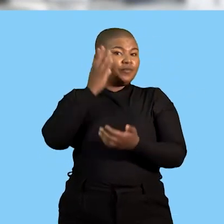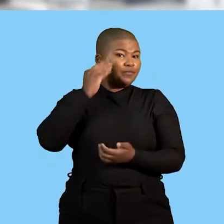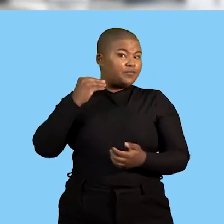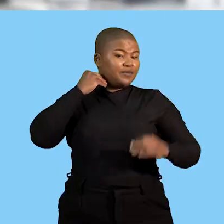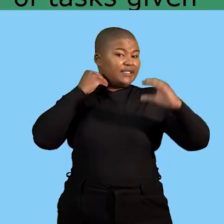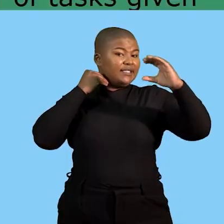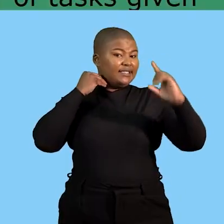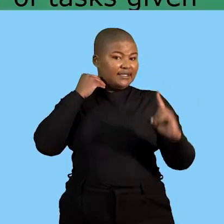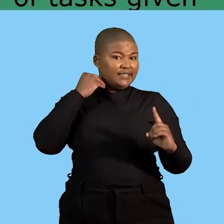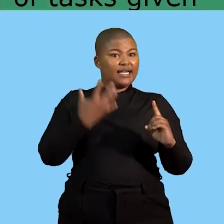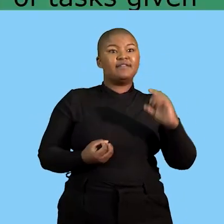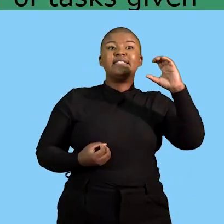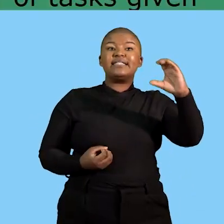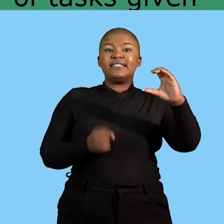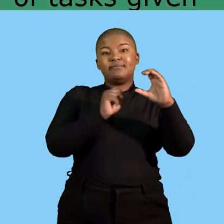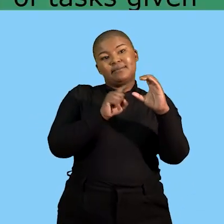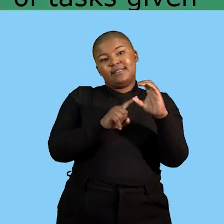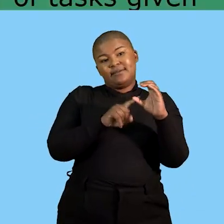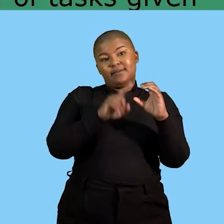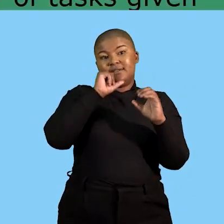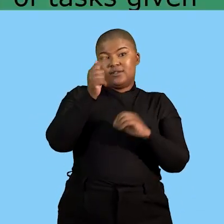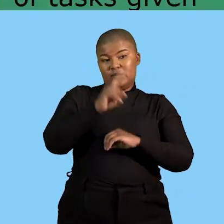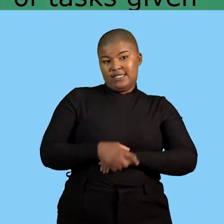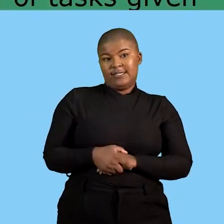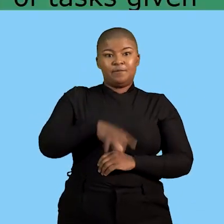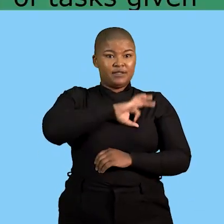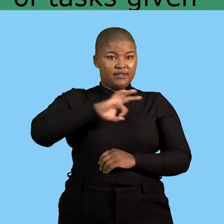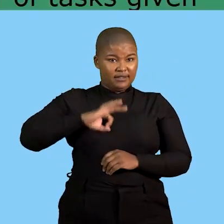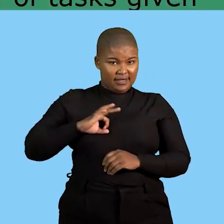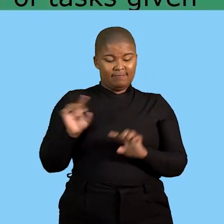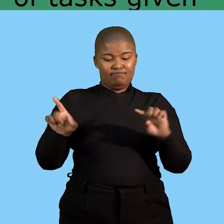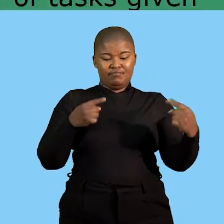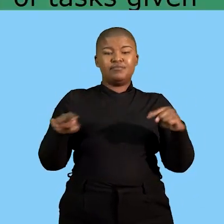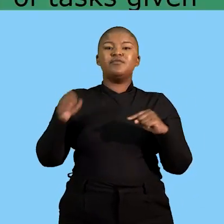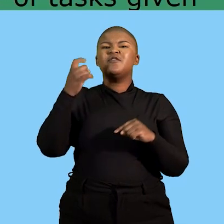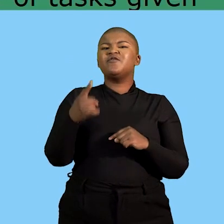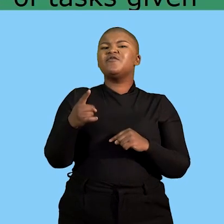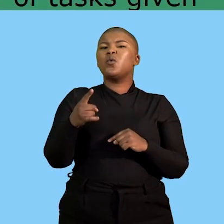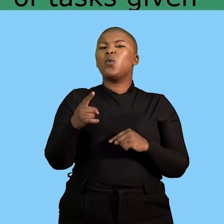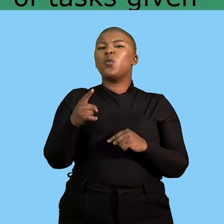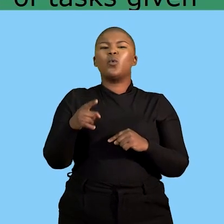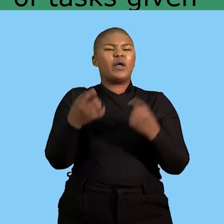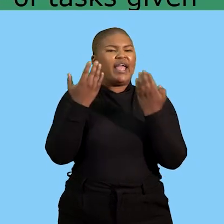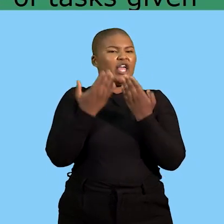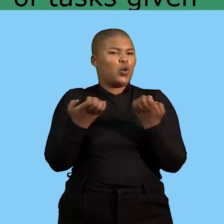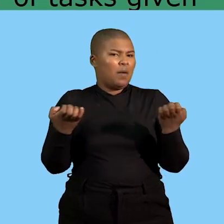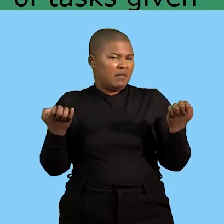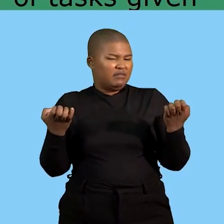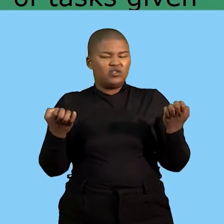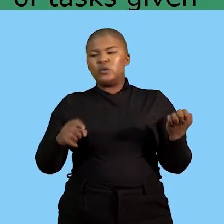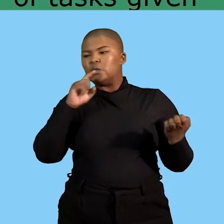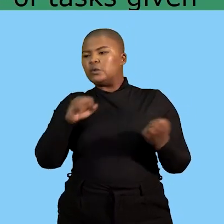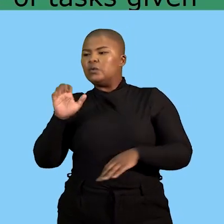D. With option C there, we are talking about the idea that employees argue over the use of equipment to accomplish